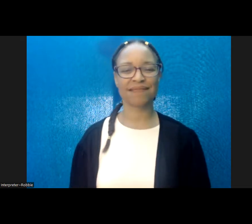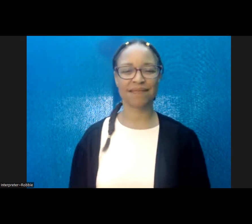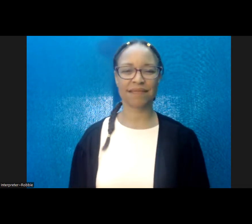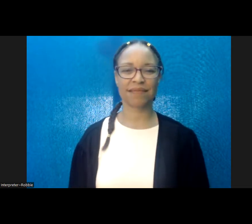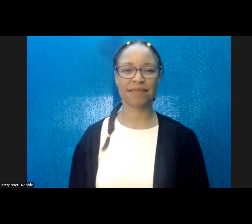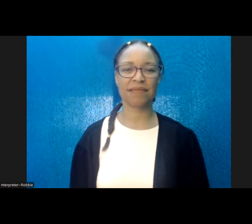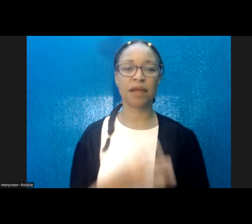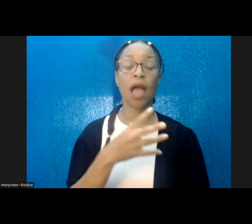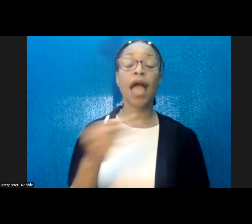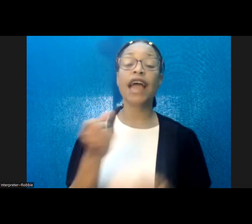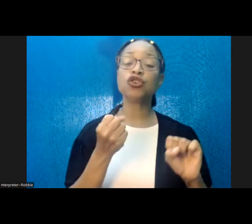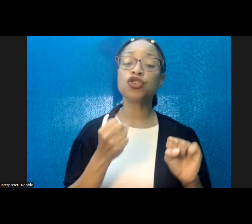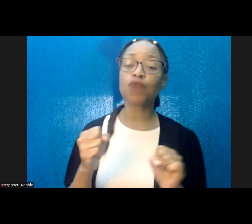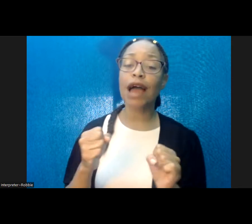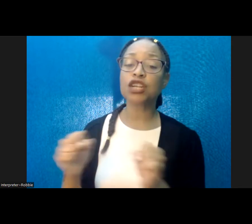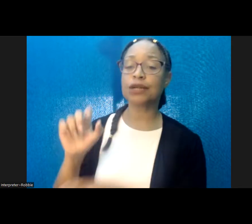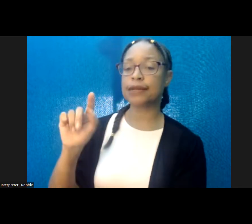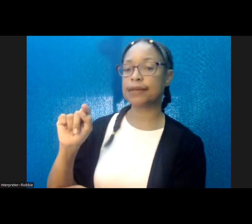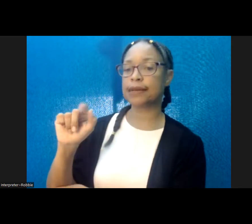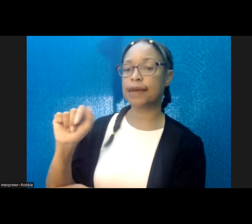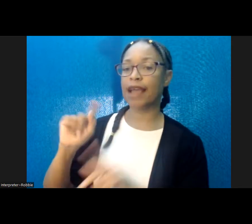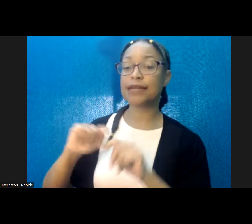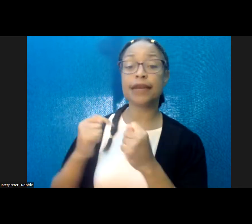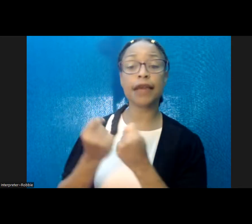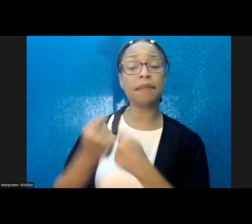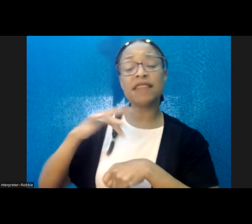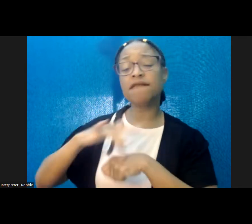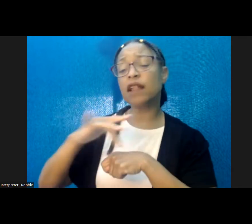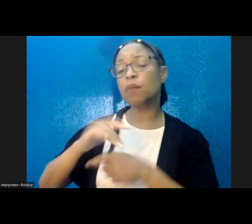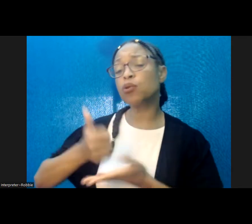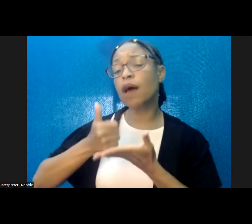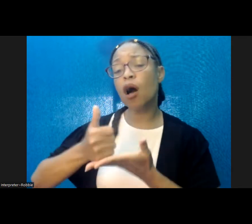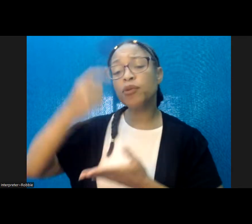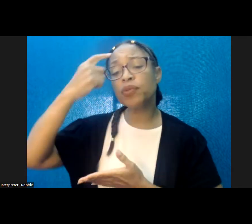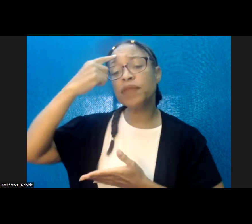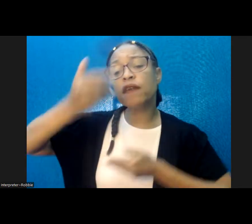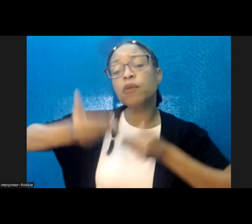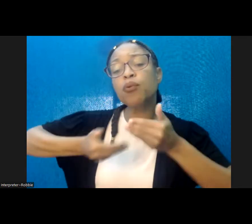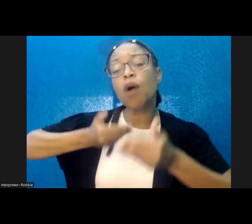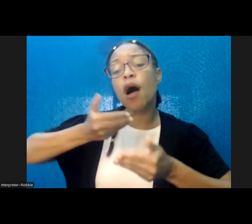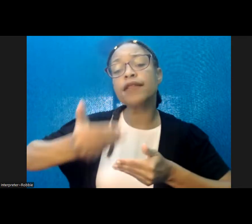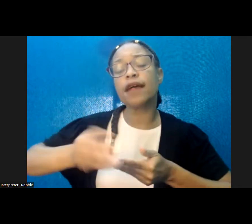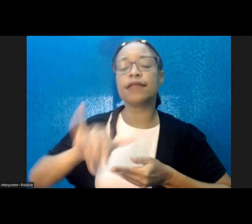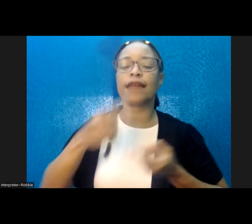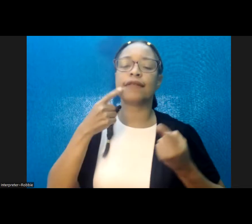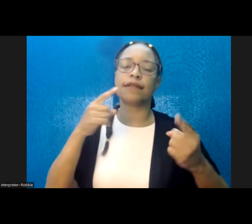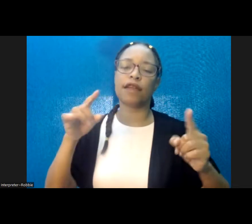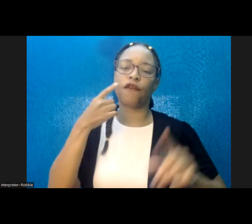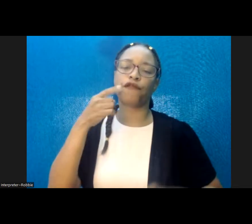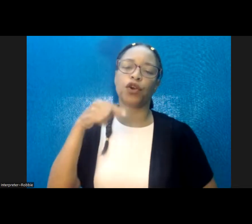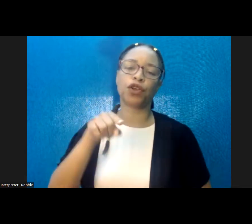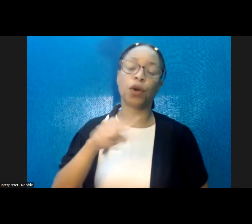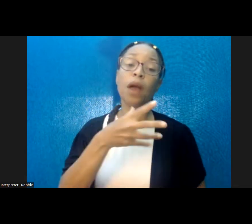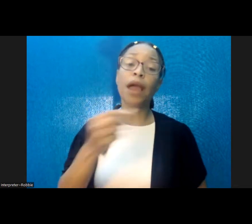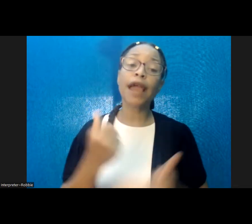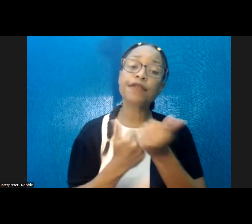And your strategies TA team is available to help you think about what is a process that might work for you, right? And how to support